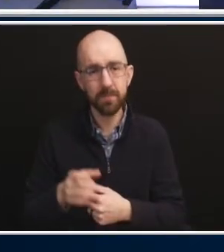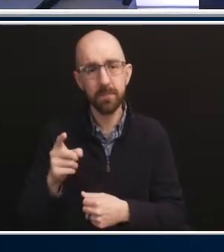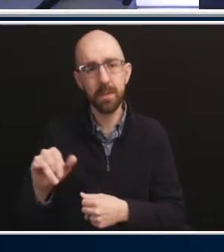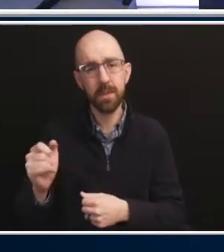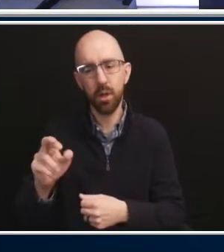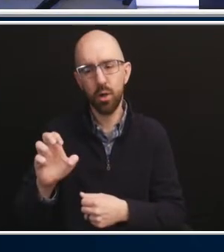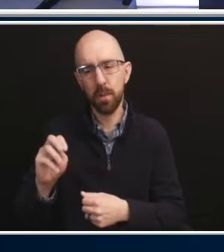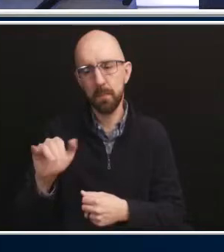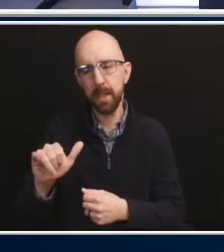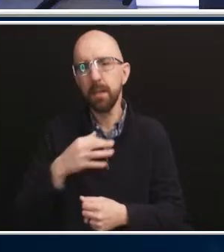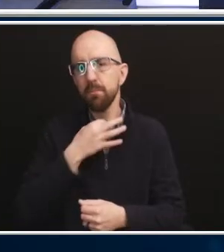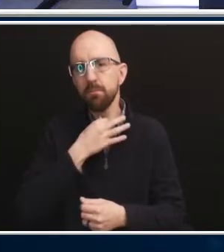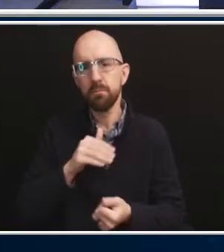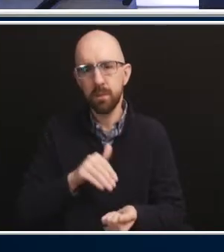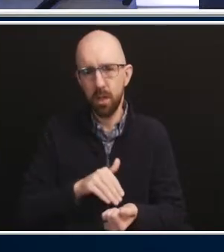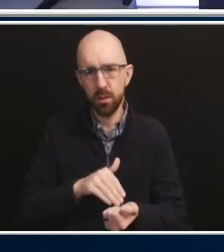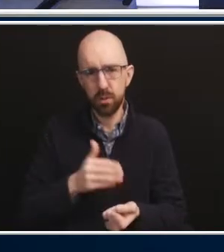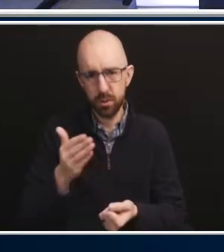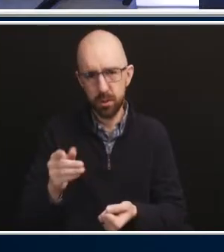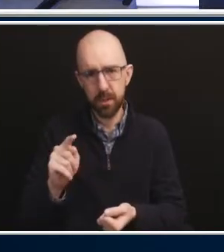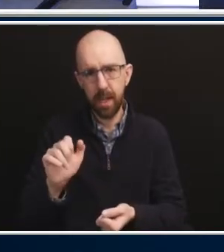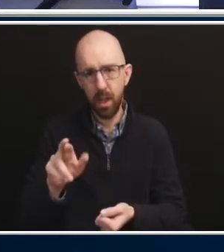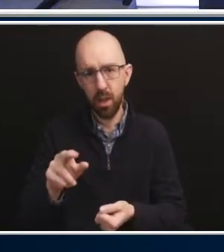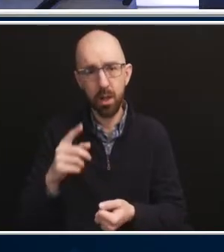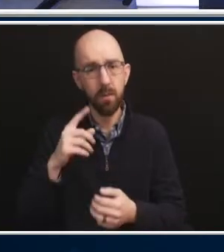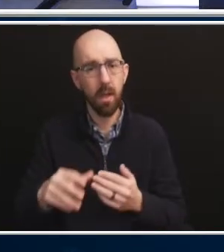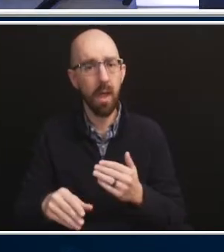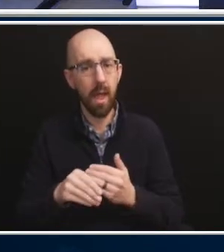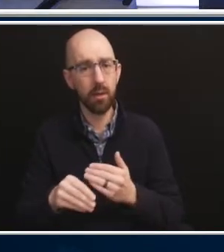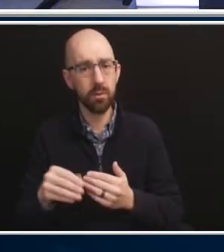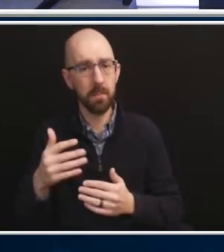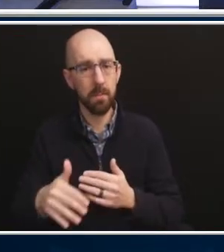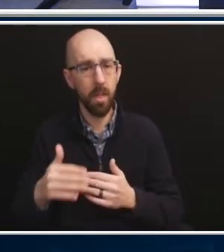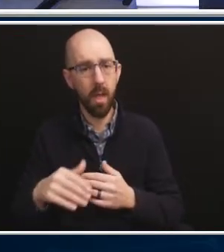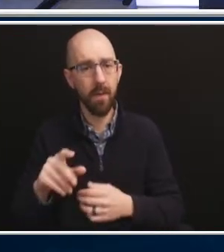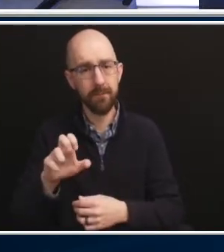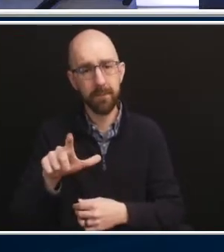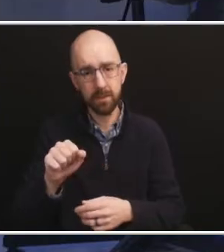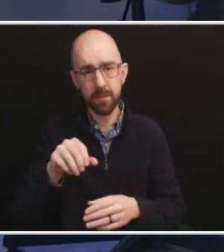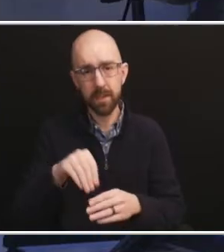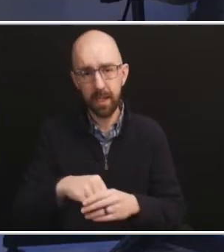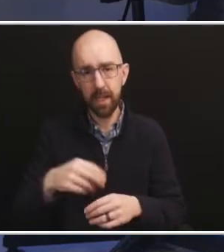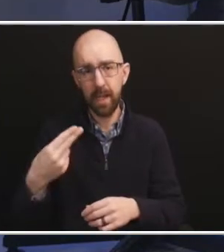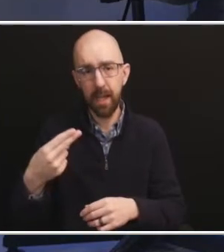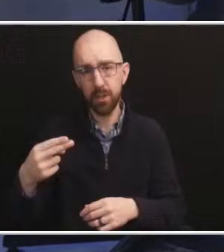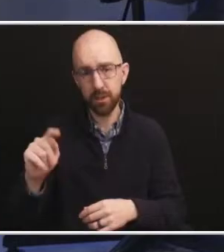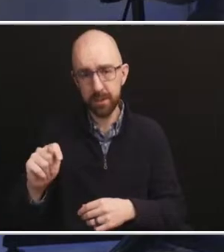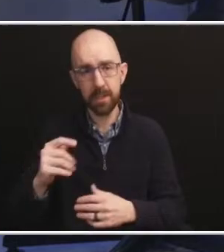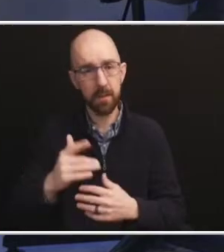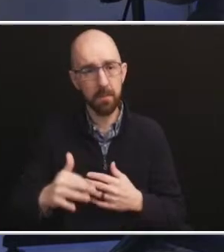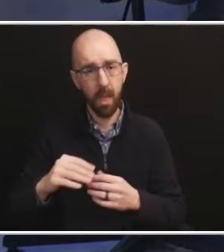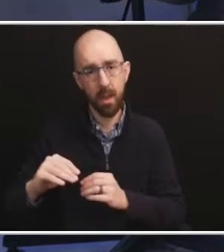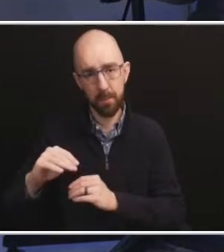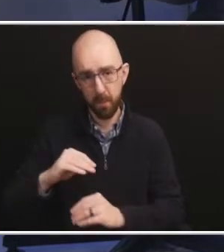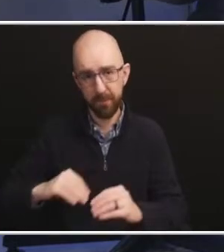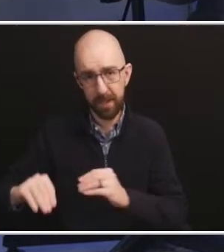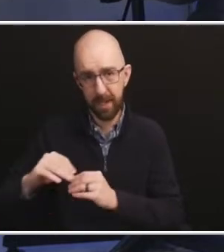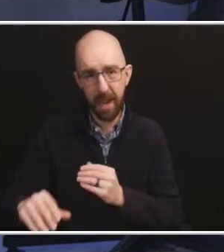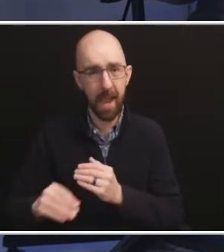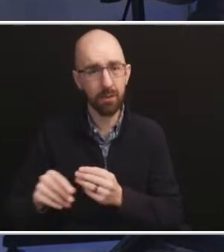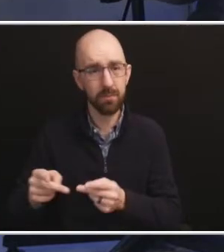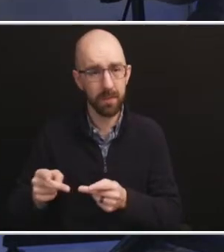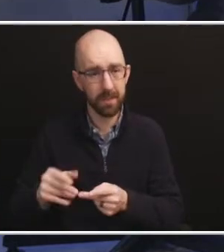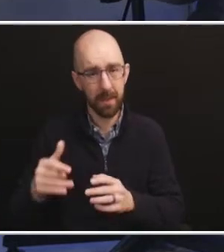Taylor. With the extra blood vessels forming an HHT, does the blood going to extra places mess with things typically in the blood, like